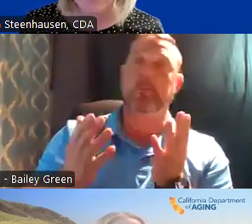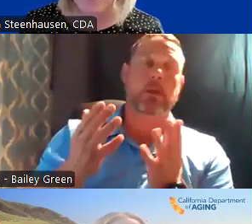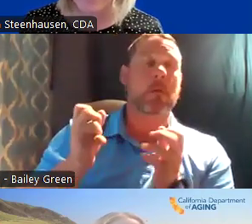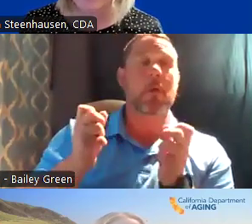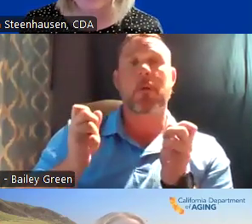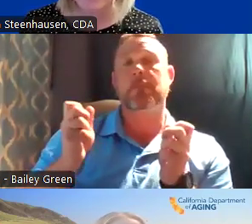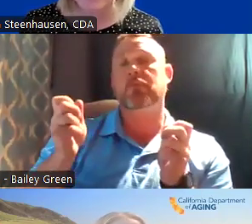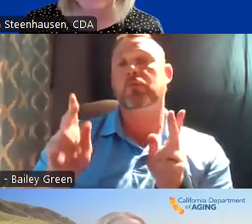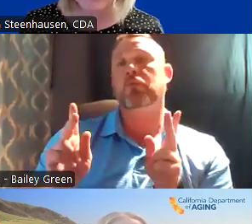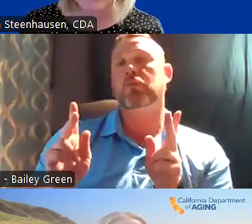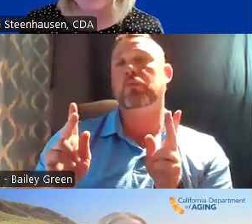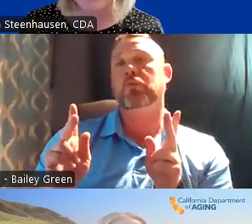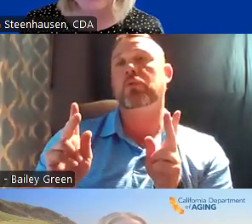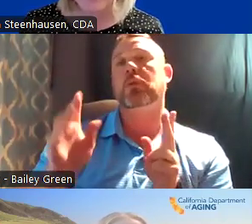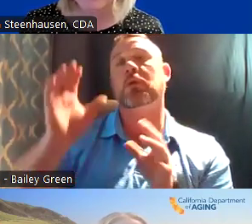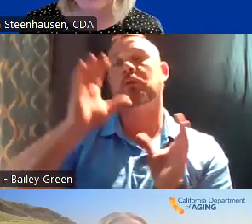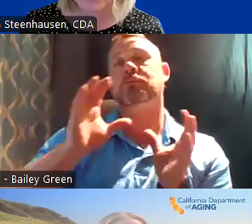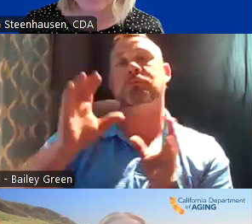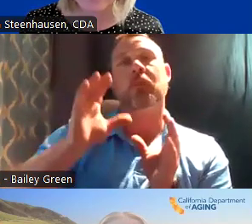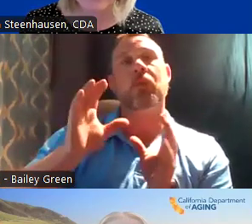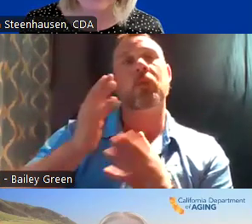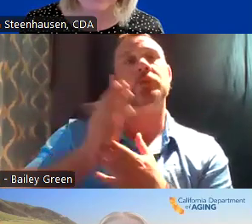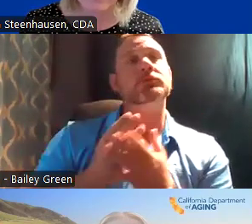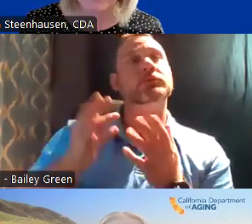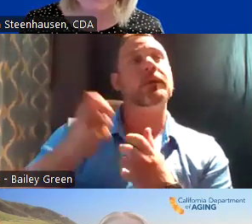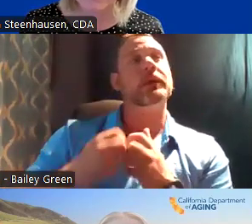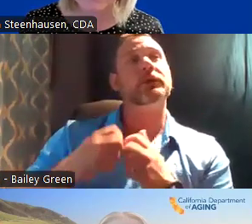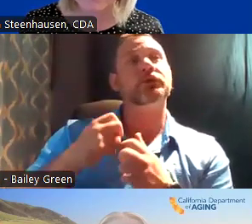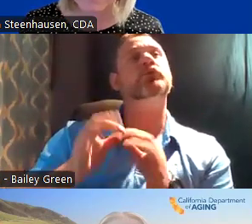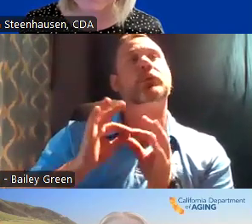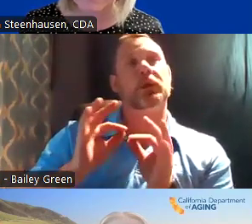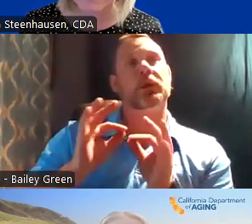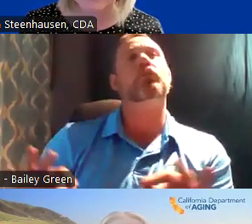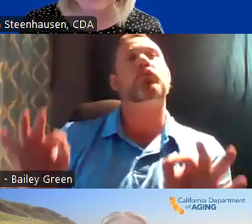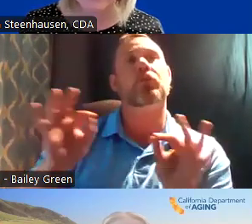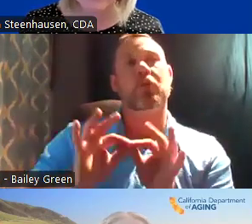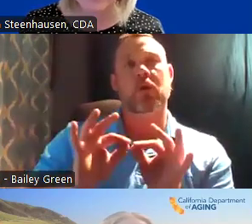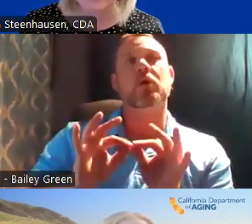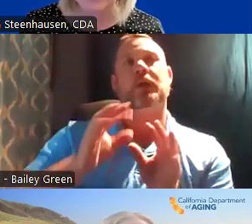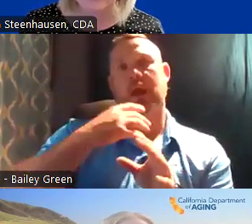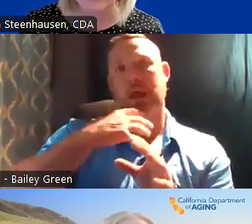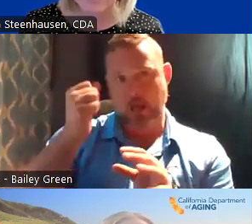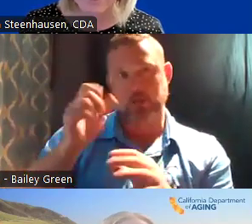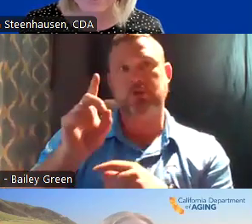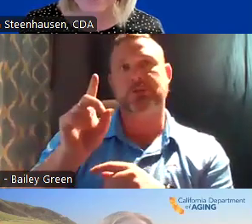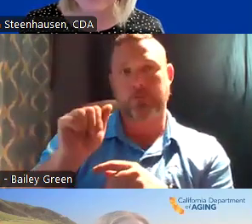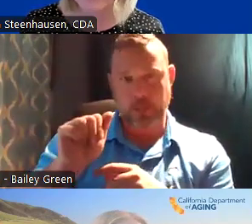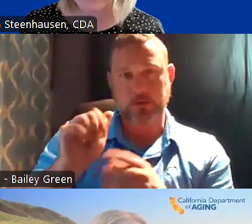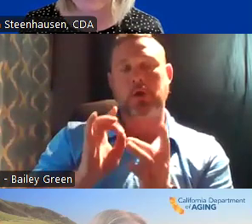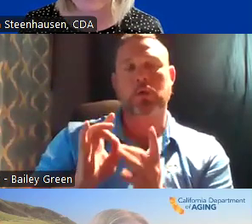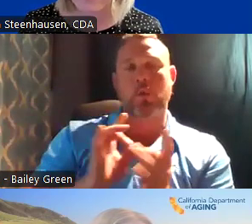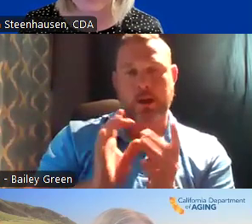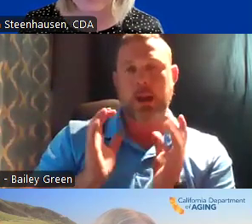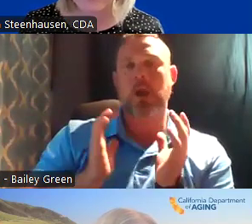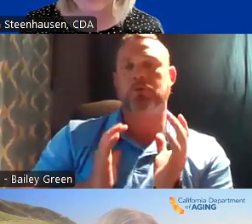opportunity to explore some of the issues that are really critical to the Elder and Disability Justice Coordinating Council,